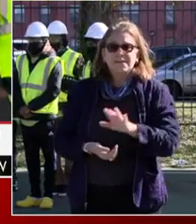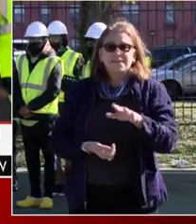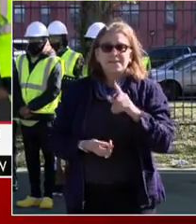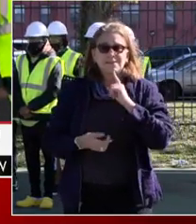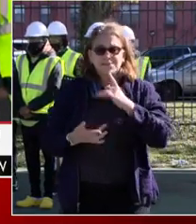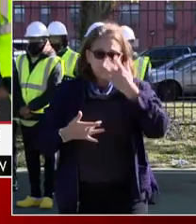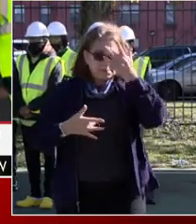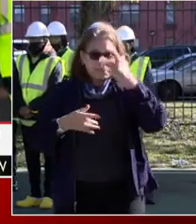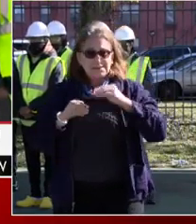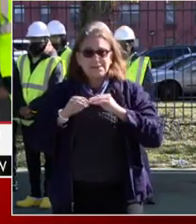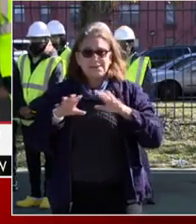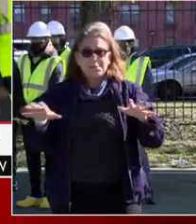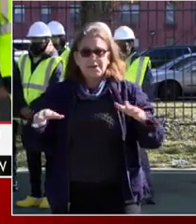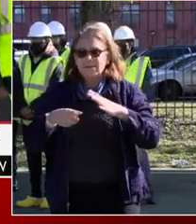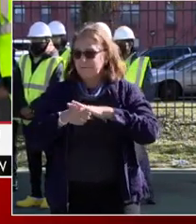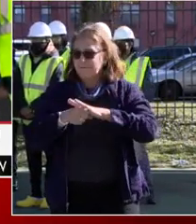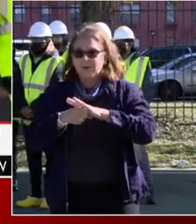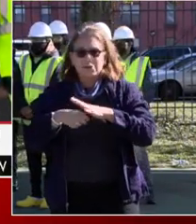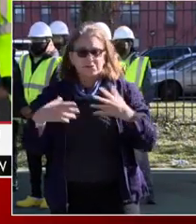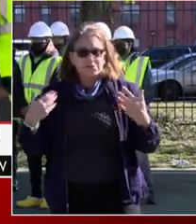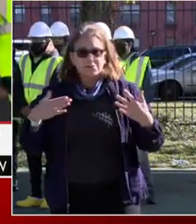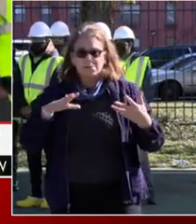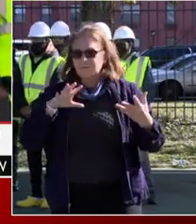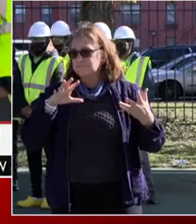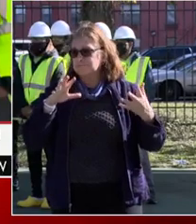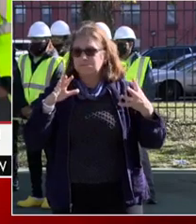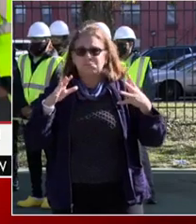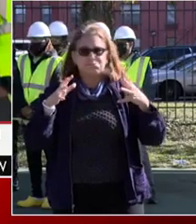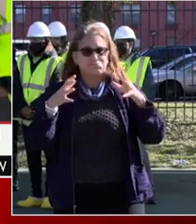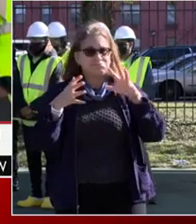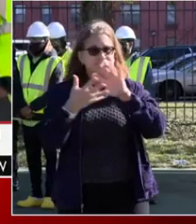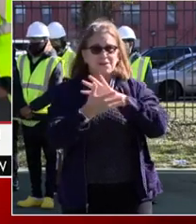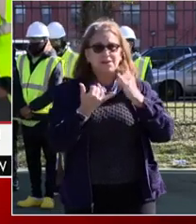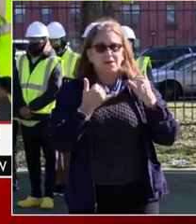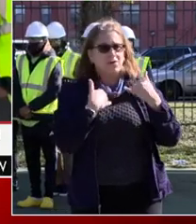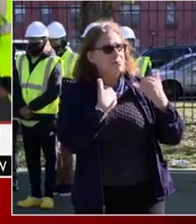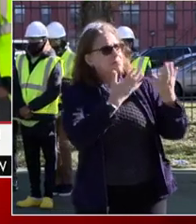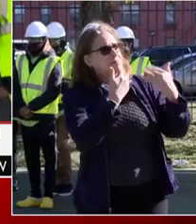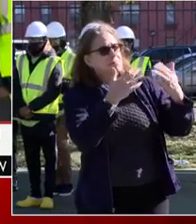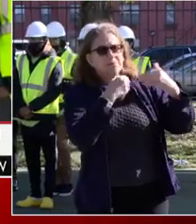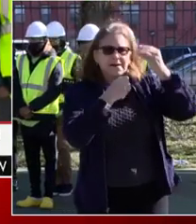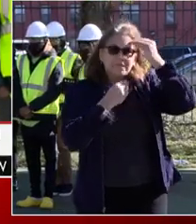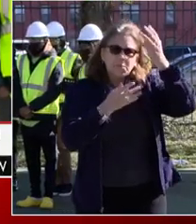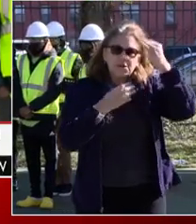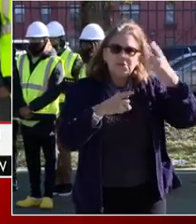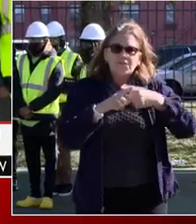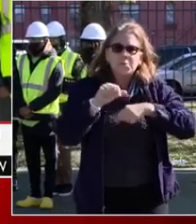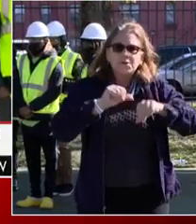the scientific community is doing and saying and then adjust our policies accordingly.